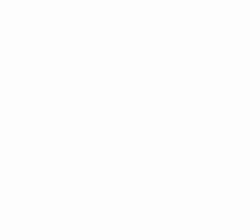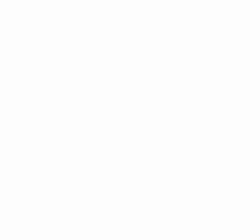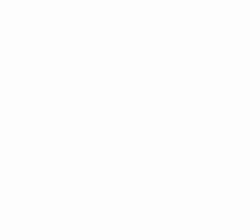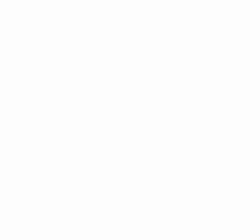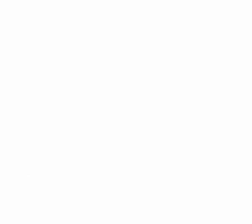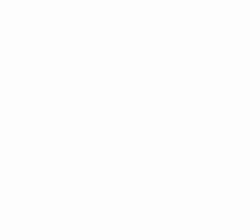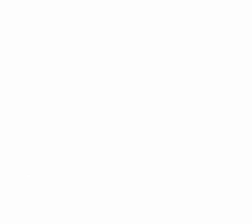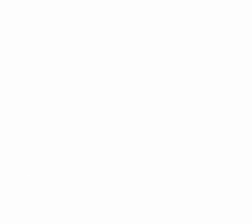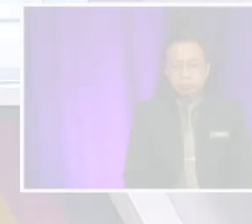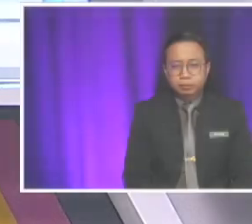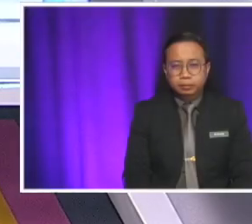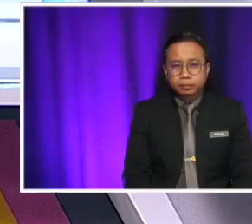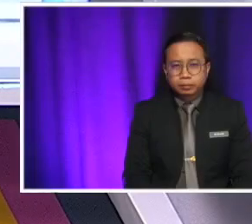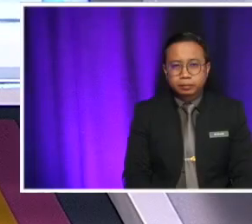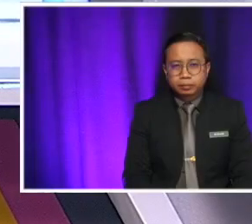KPM.